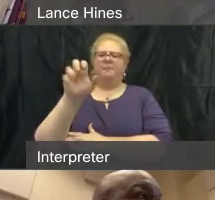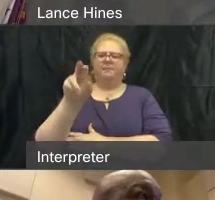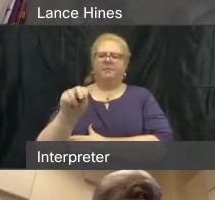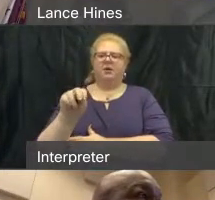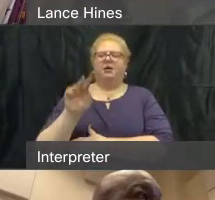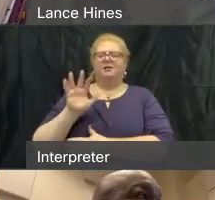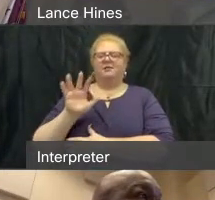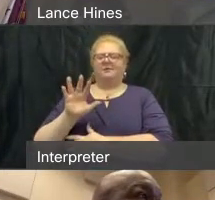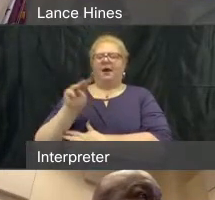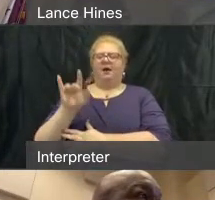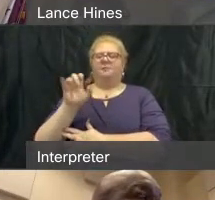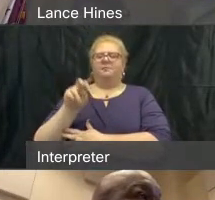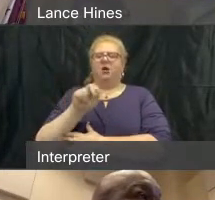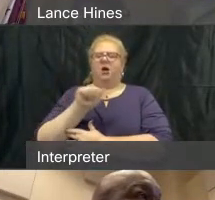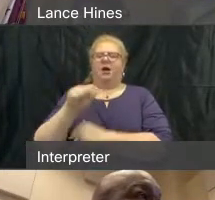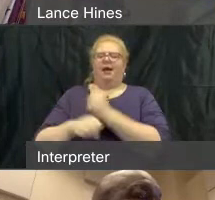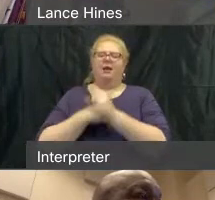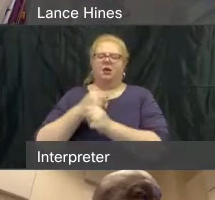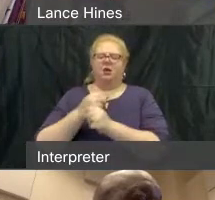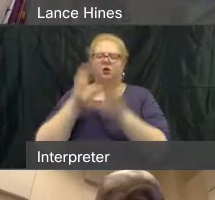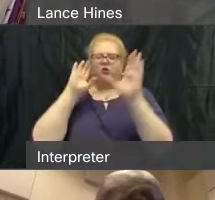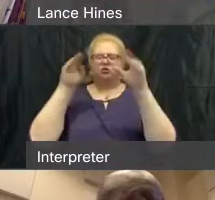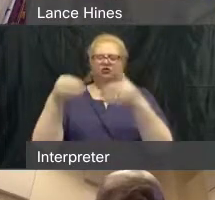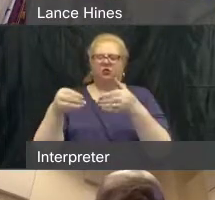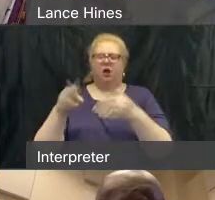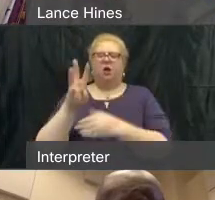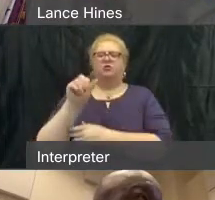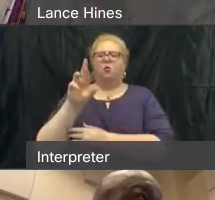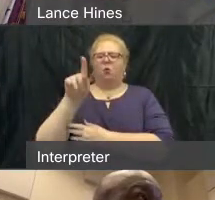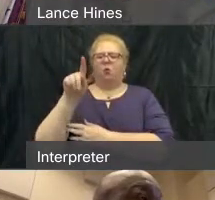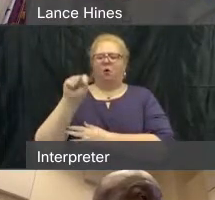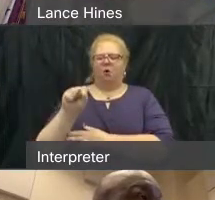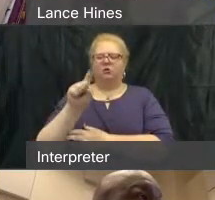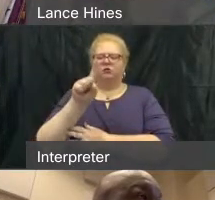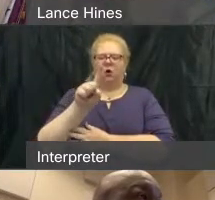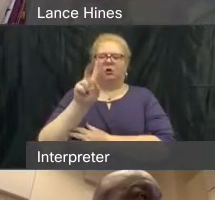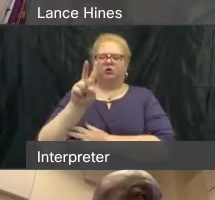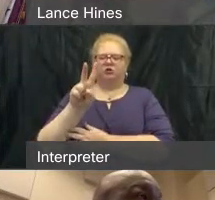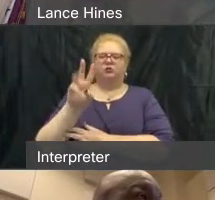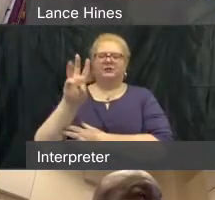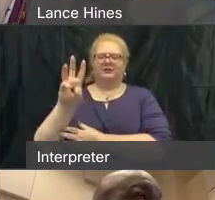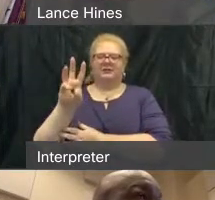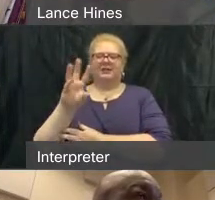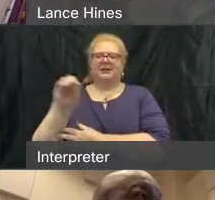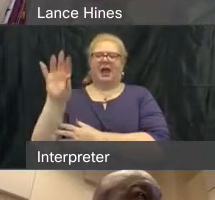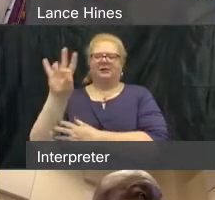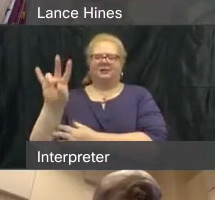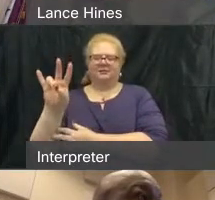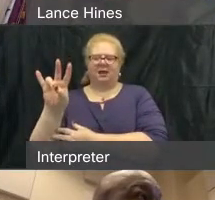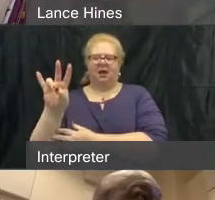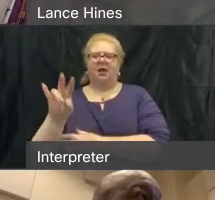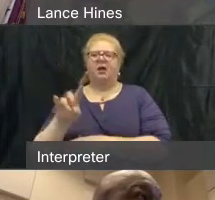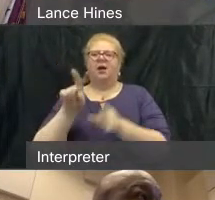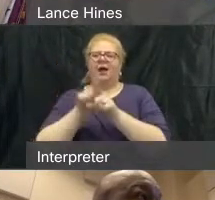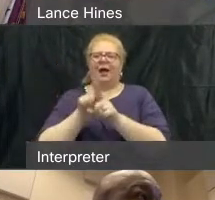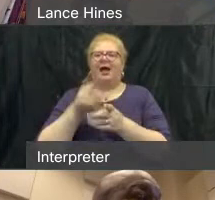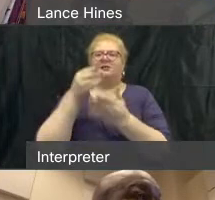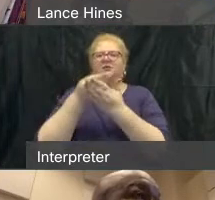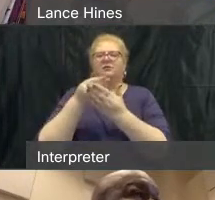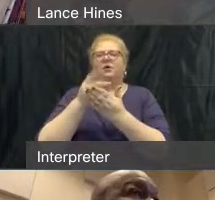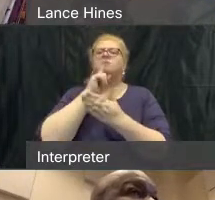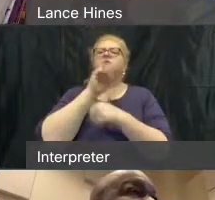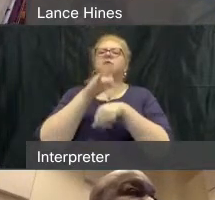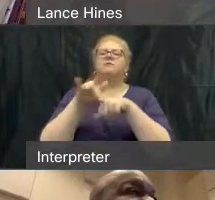wards 1, 2, 6, and 7. But the language says as funds are available. It does not say